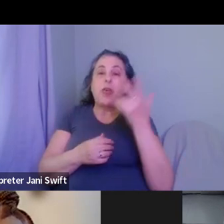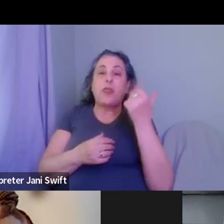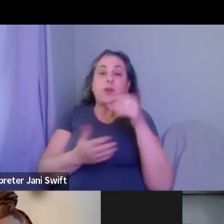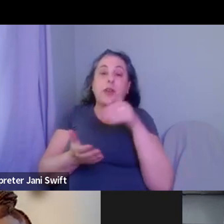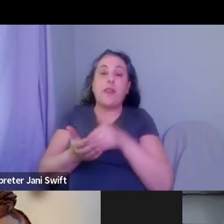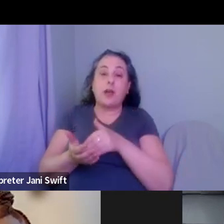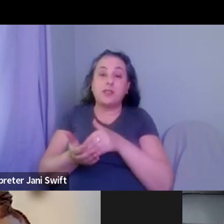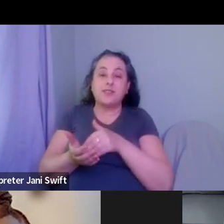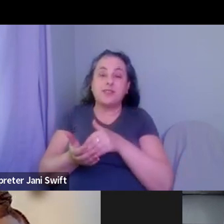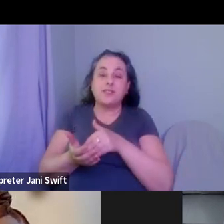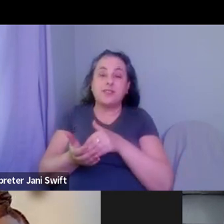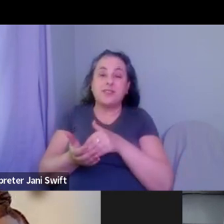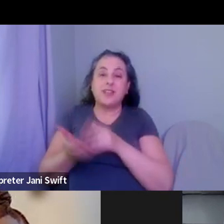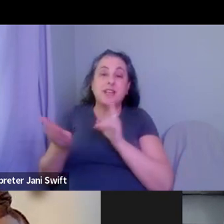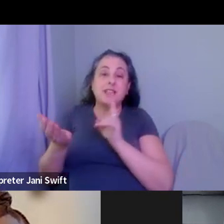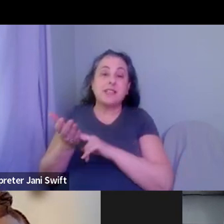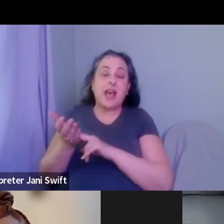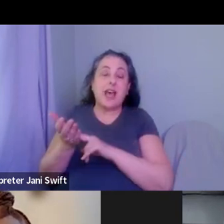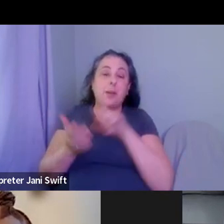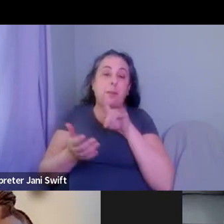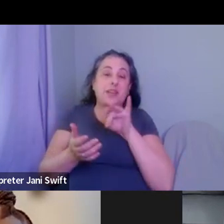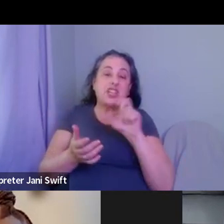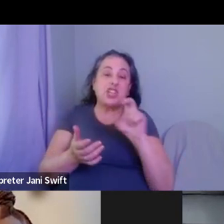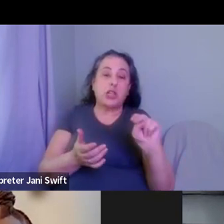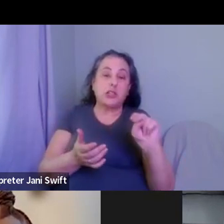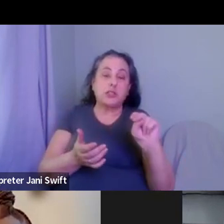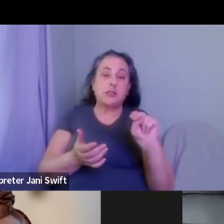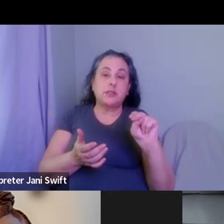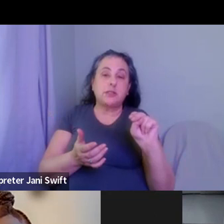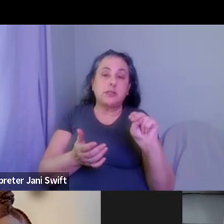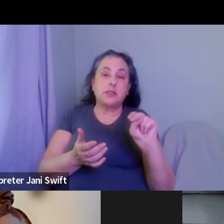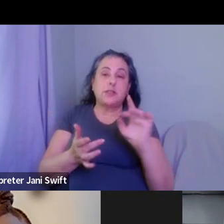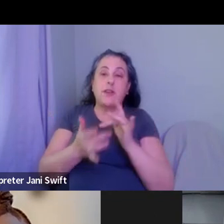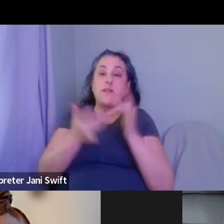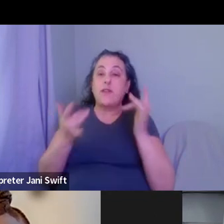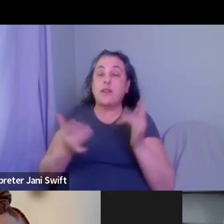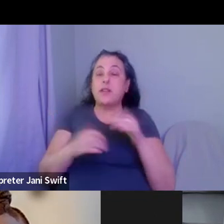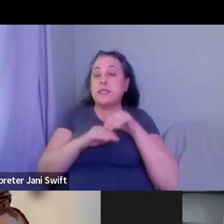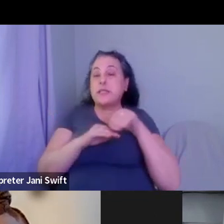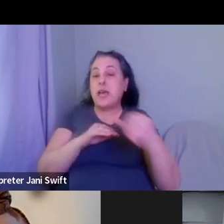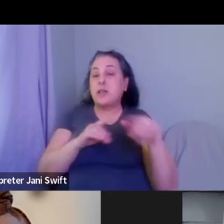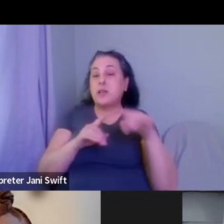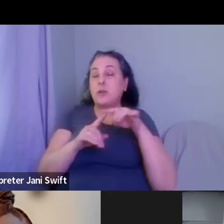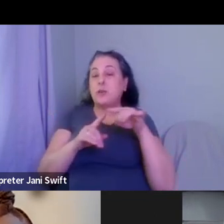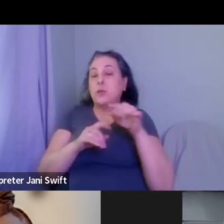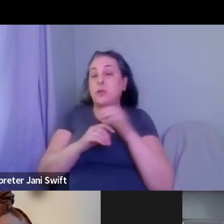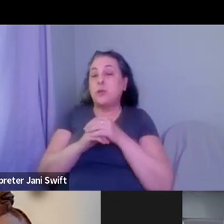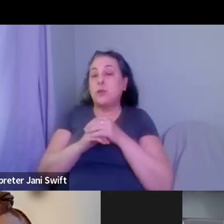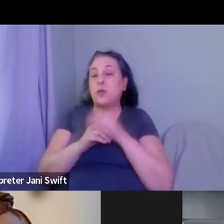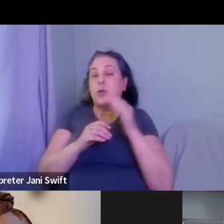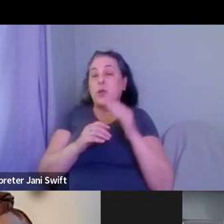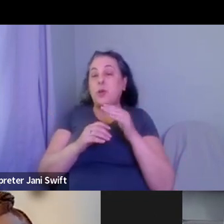13,000 signed petition. We had Valentines that were sent to